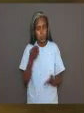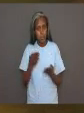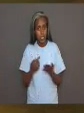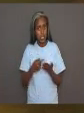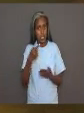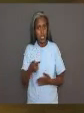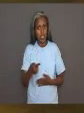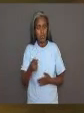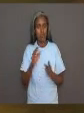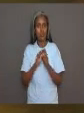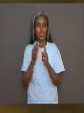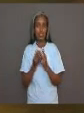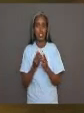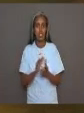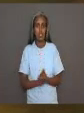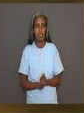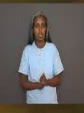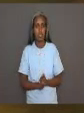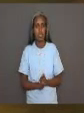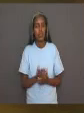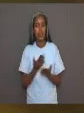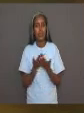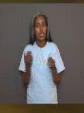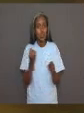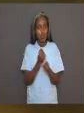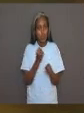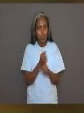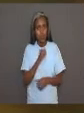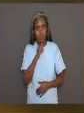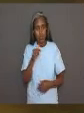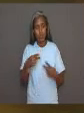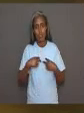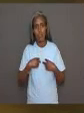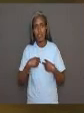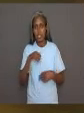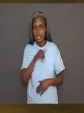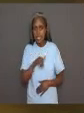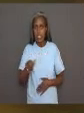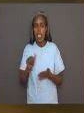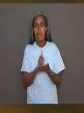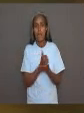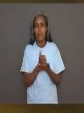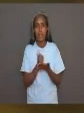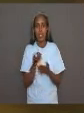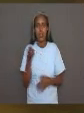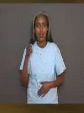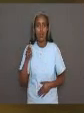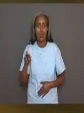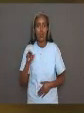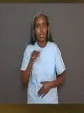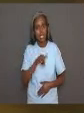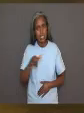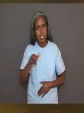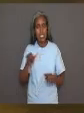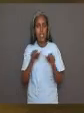into situations where you do not have the same mean or the